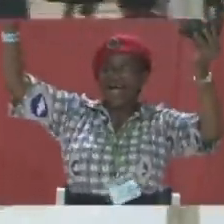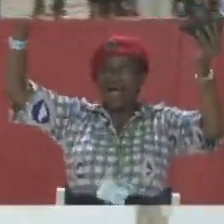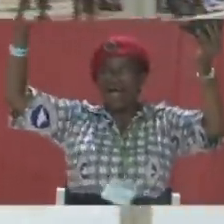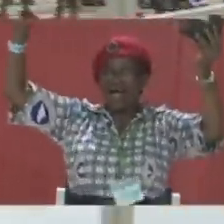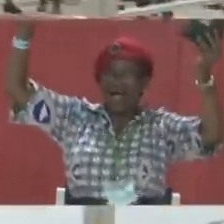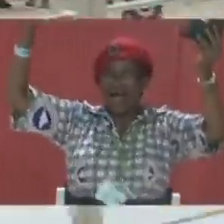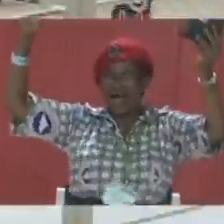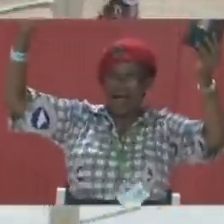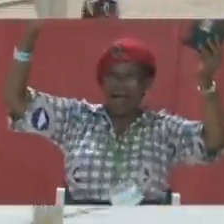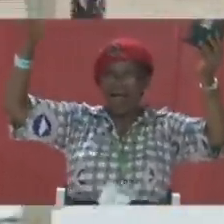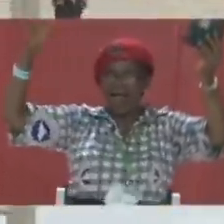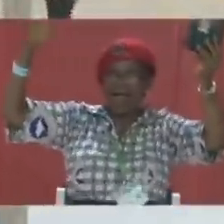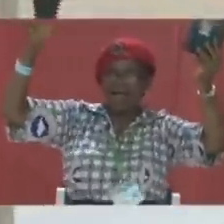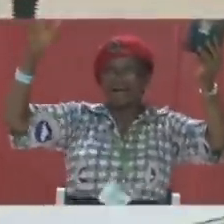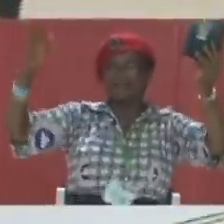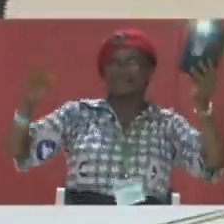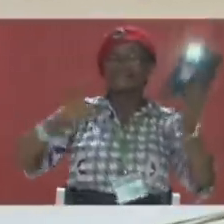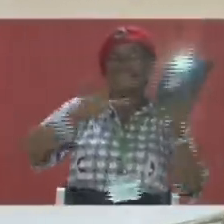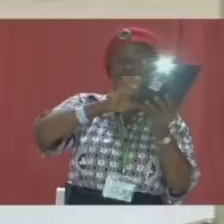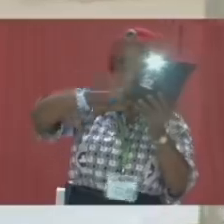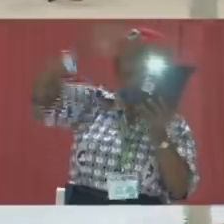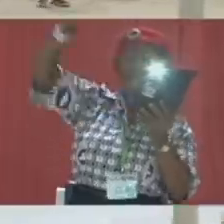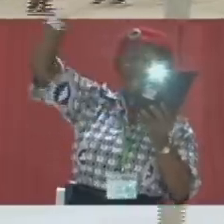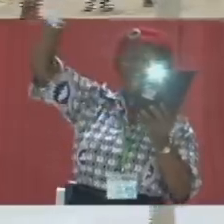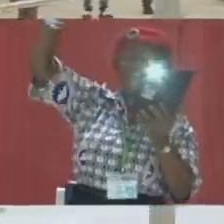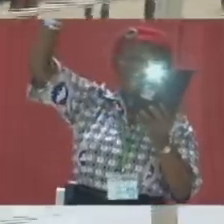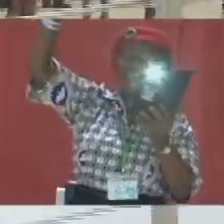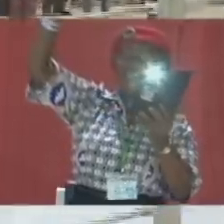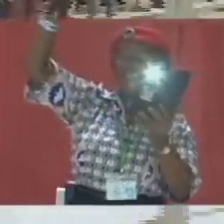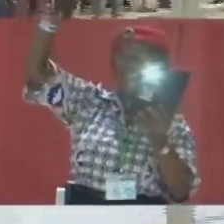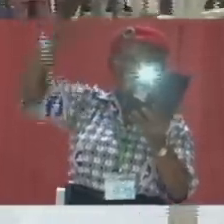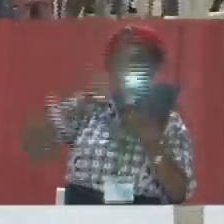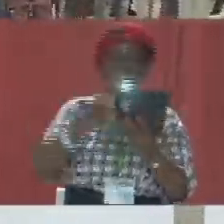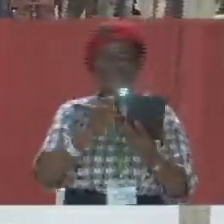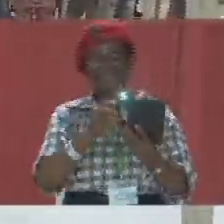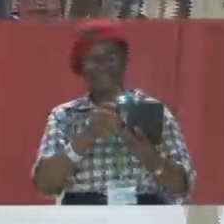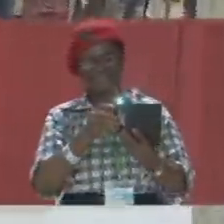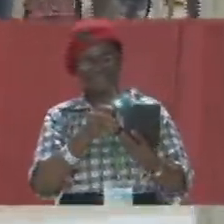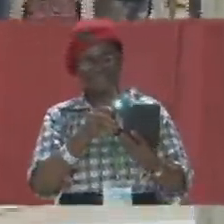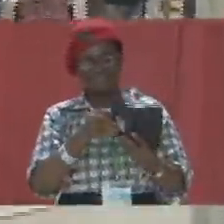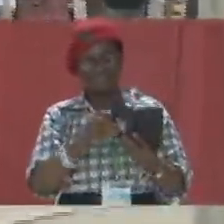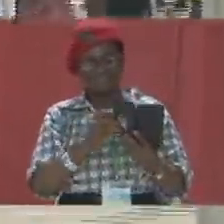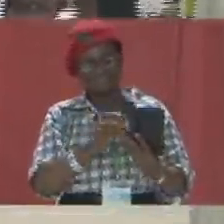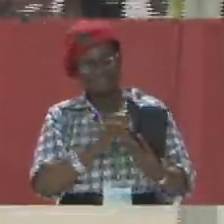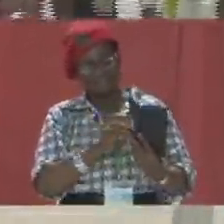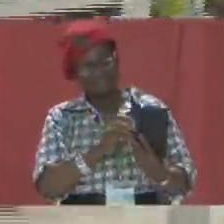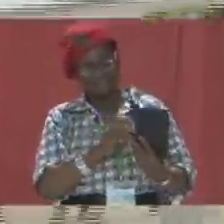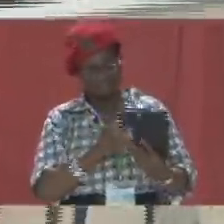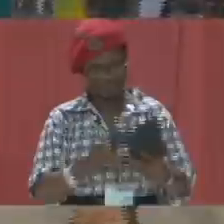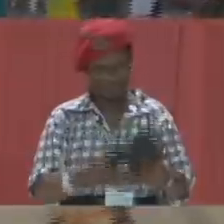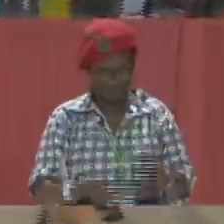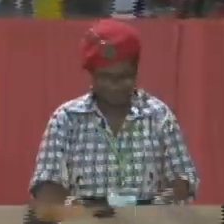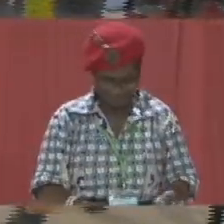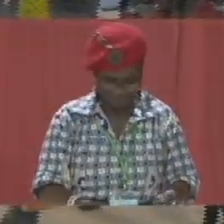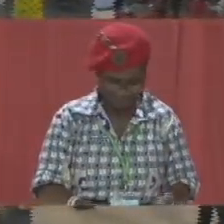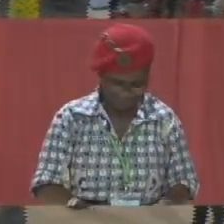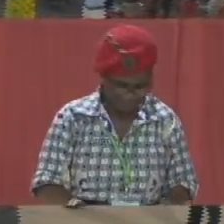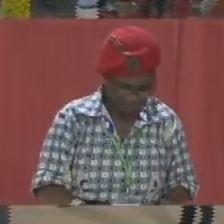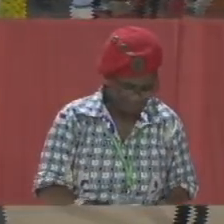hallelujah. Hallelujah.